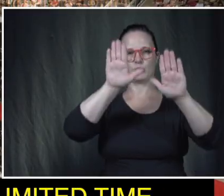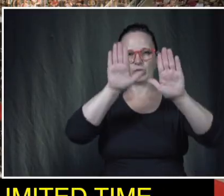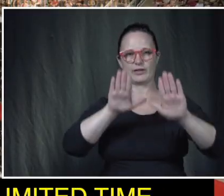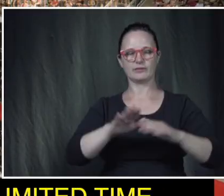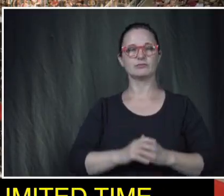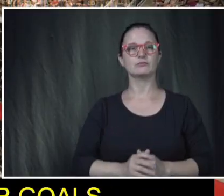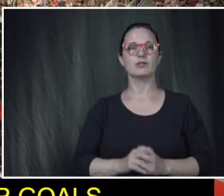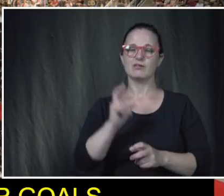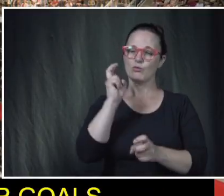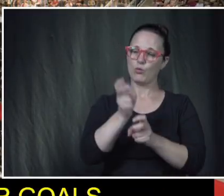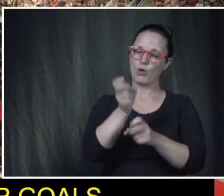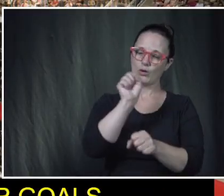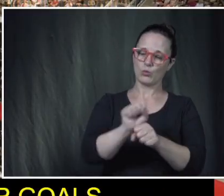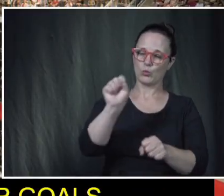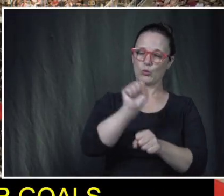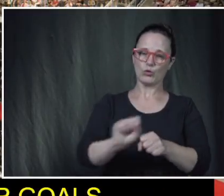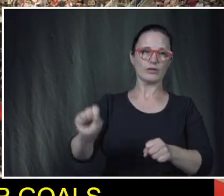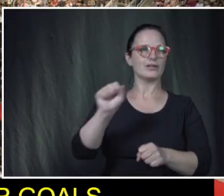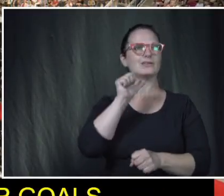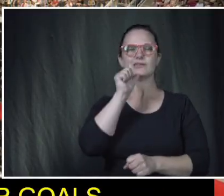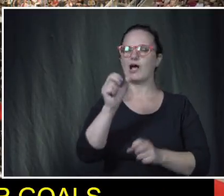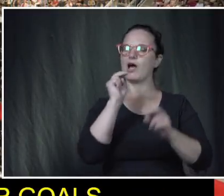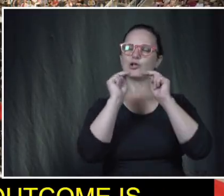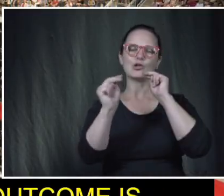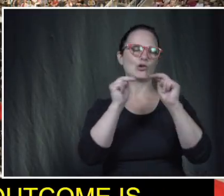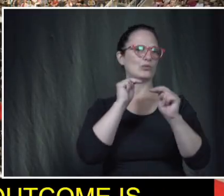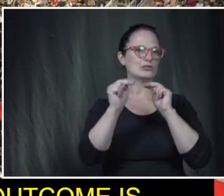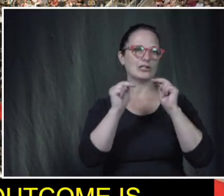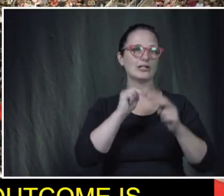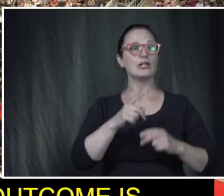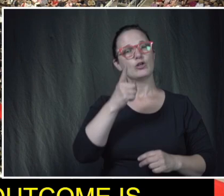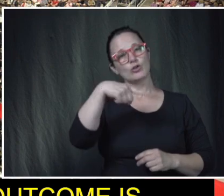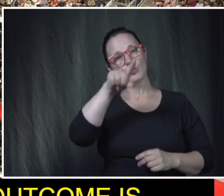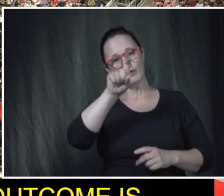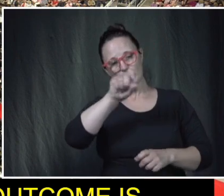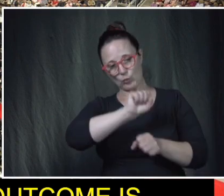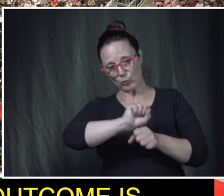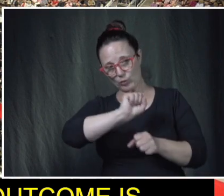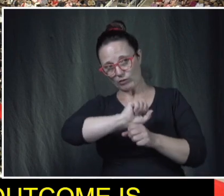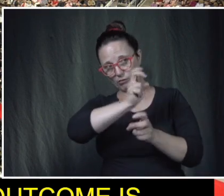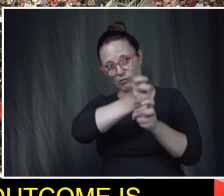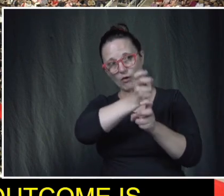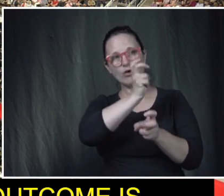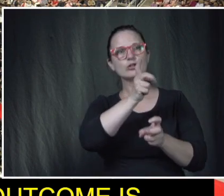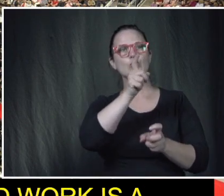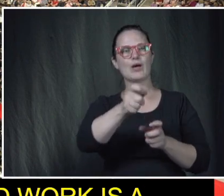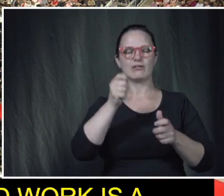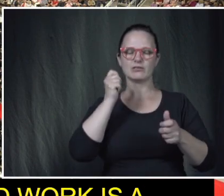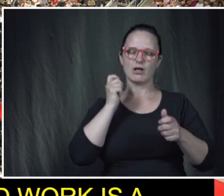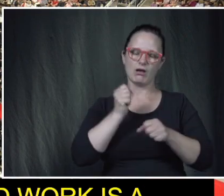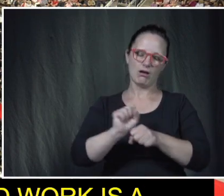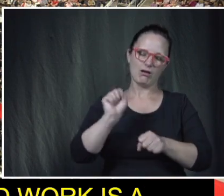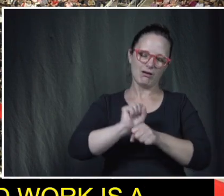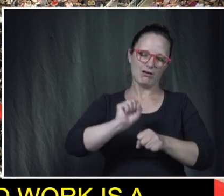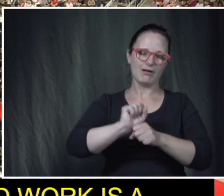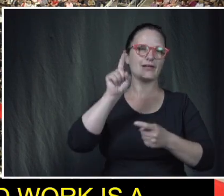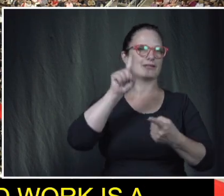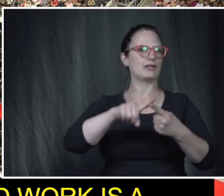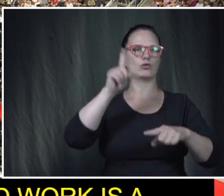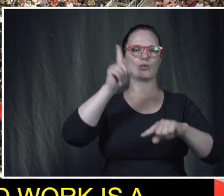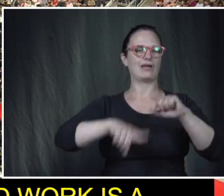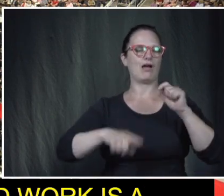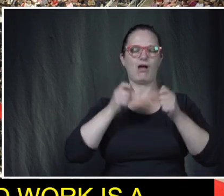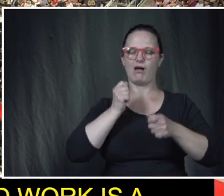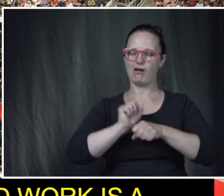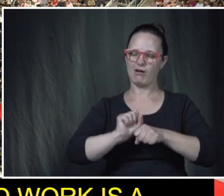Hard work is a non-negotiable part of the process. You gotta work hard, you gotta beat the drum until you can't anymore. The